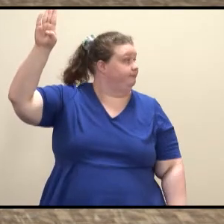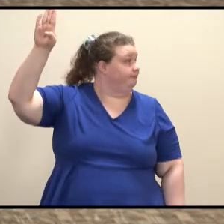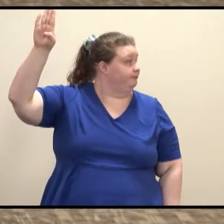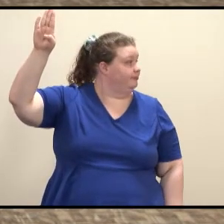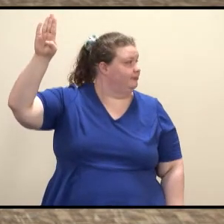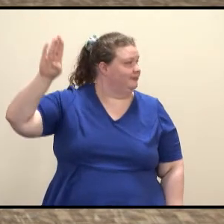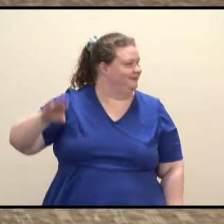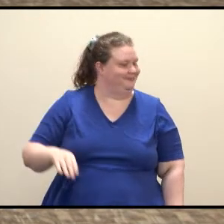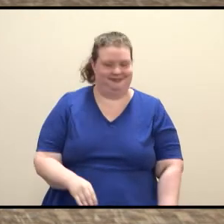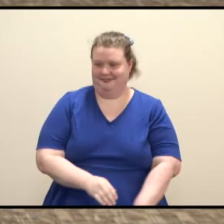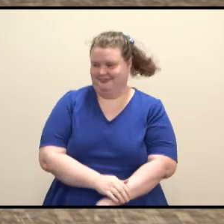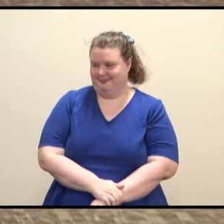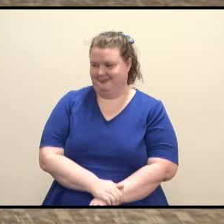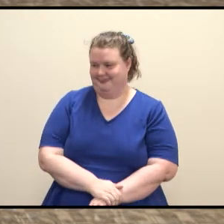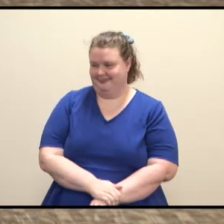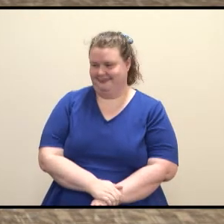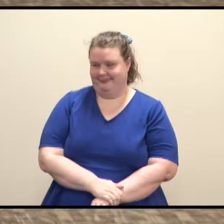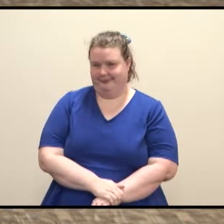hand.